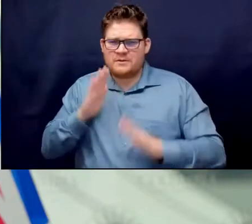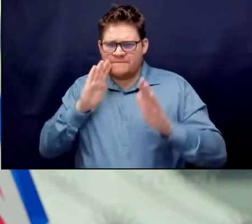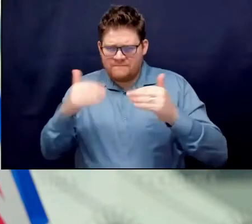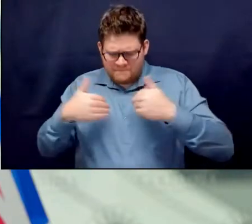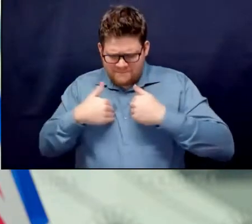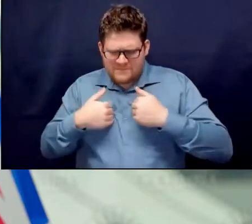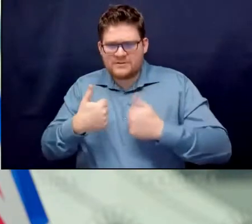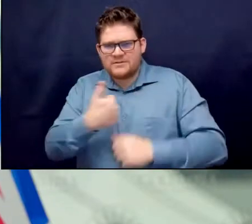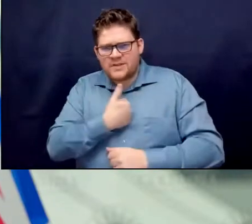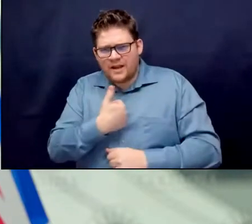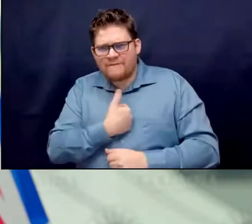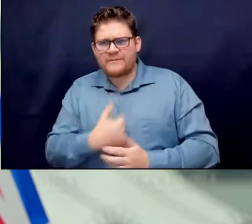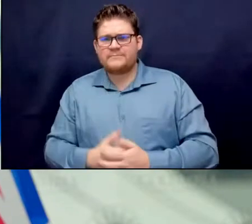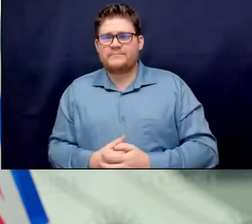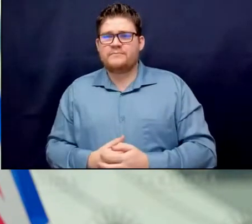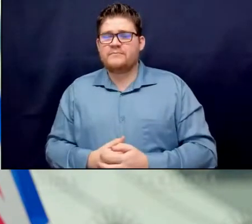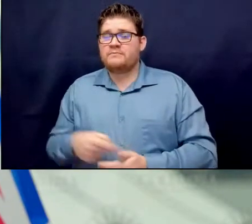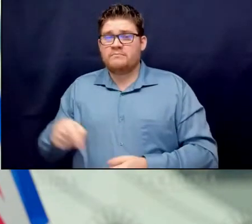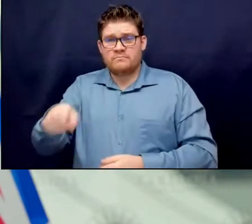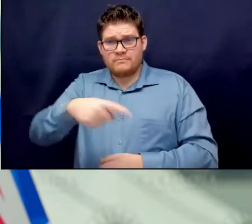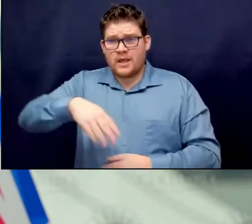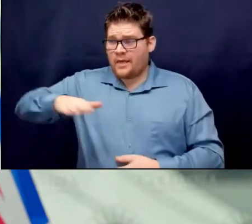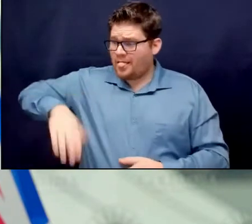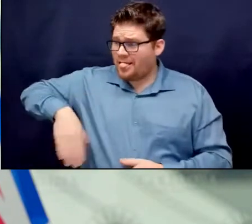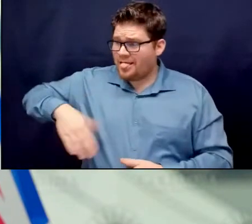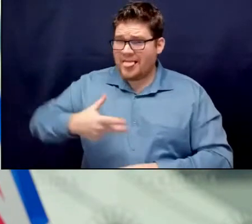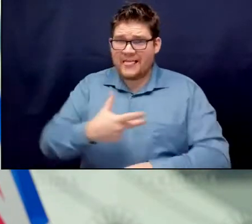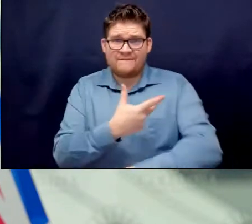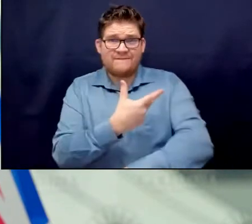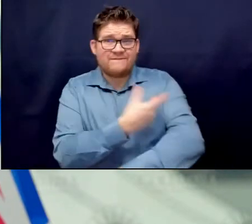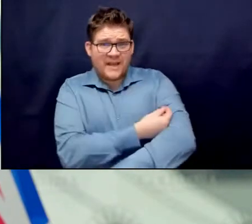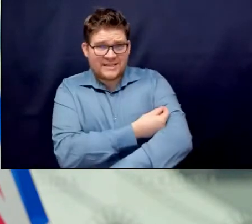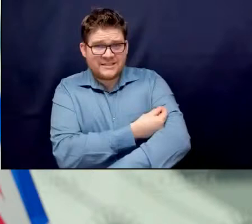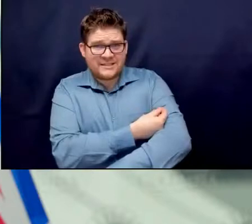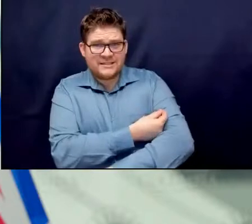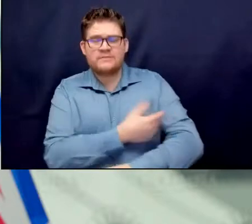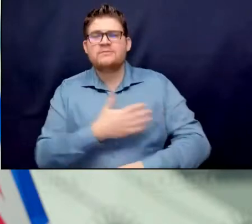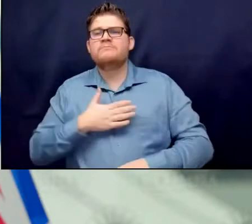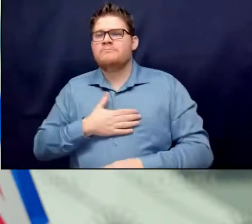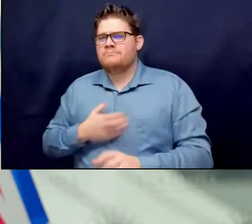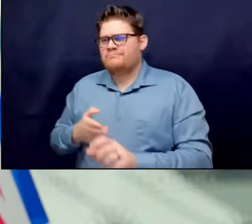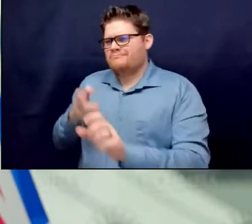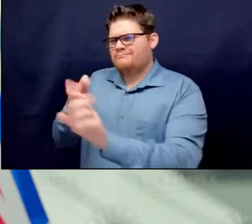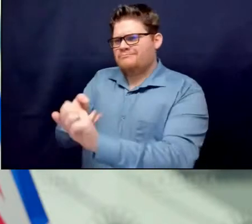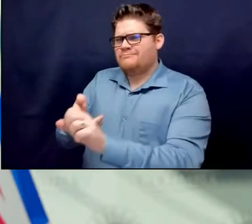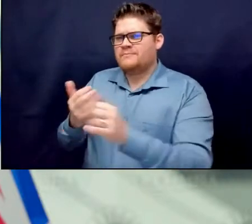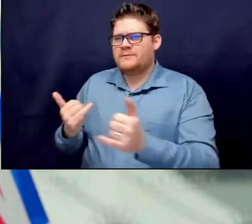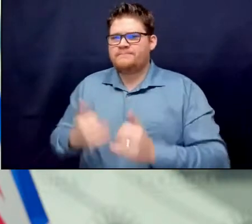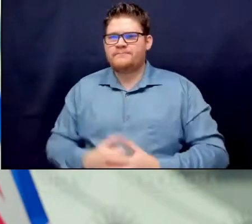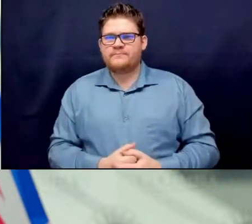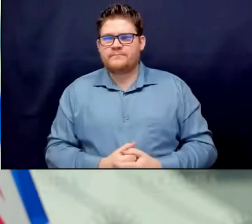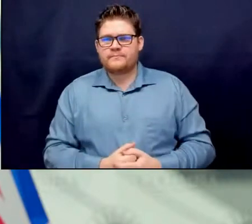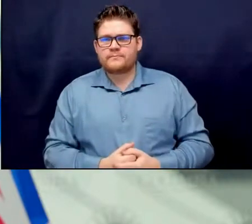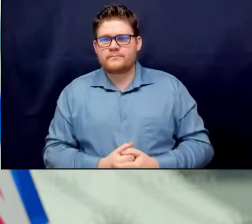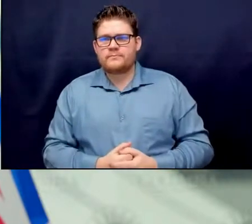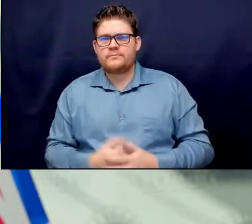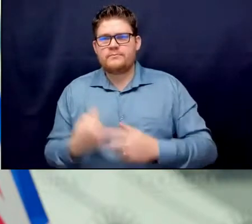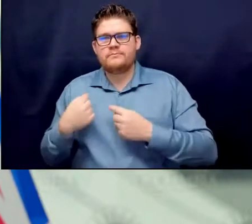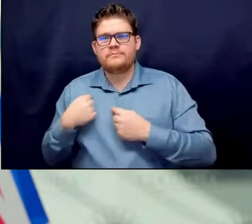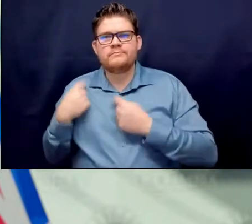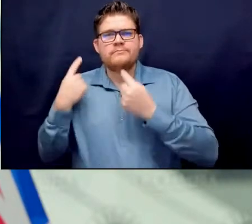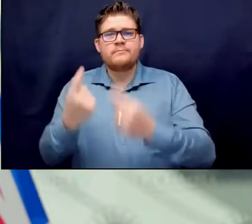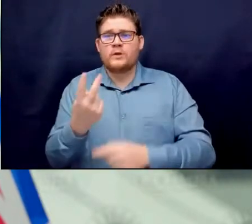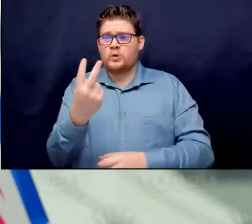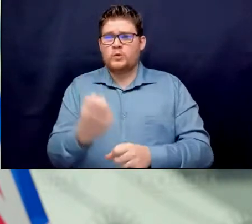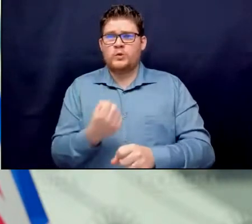get vaccinated and join the fight. If you haven't been following all the rules up to now, no judgment. Start